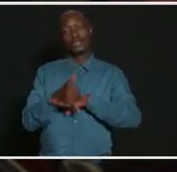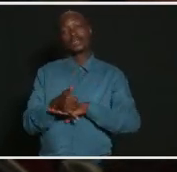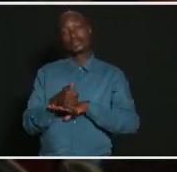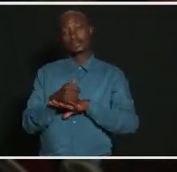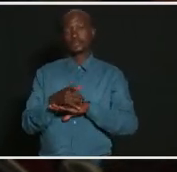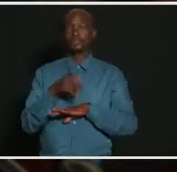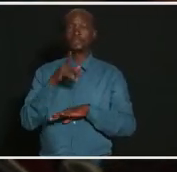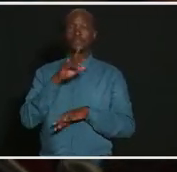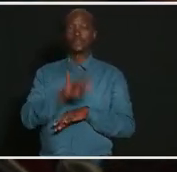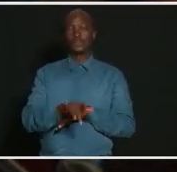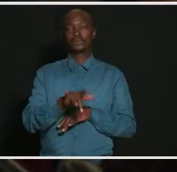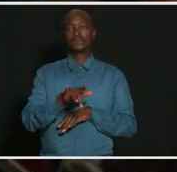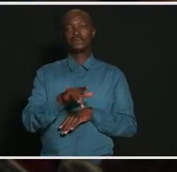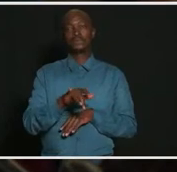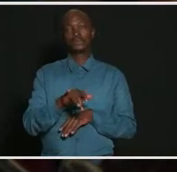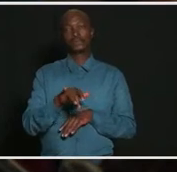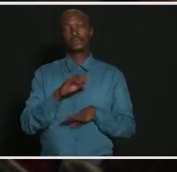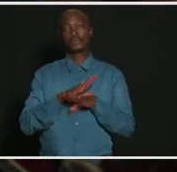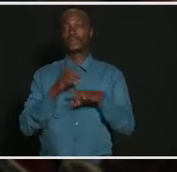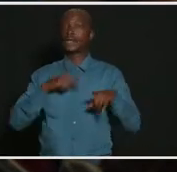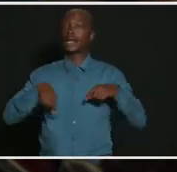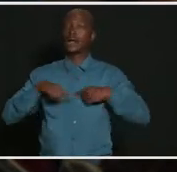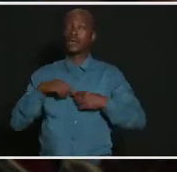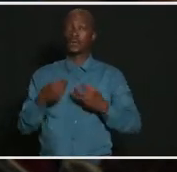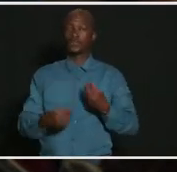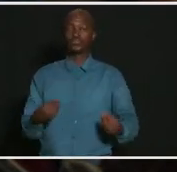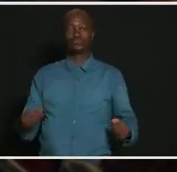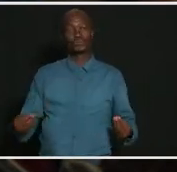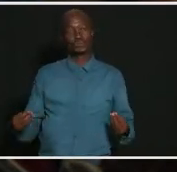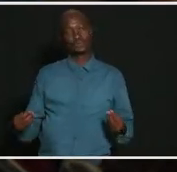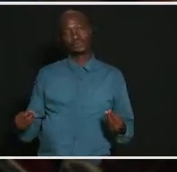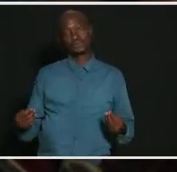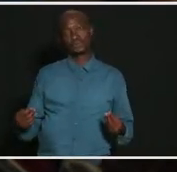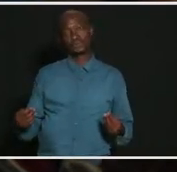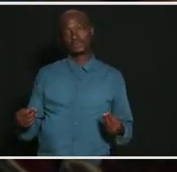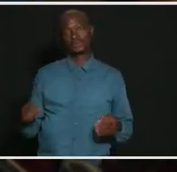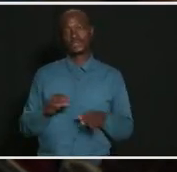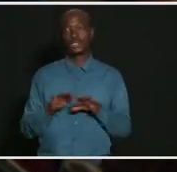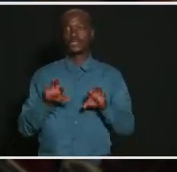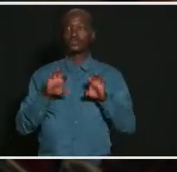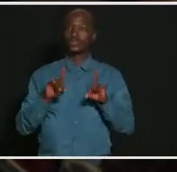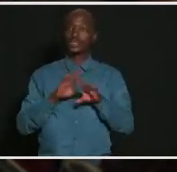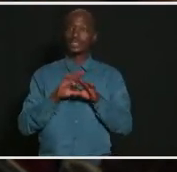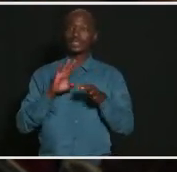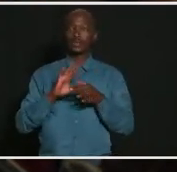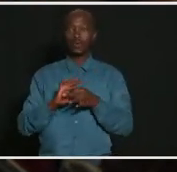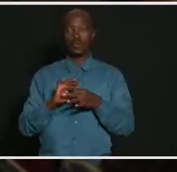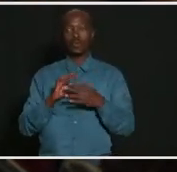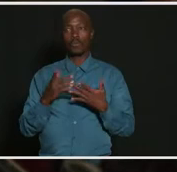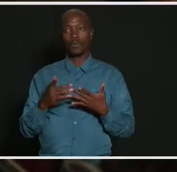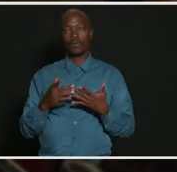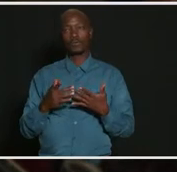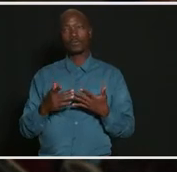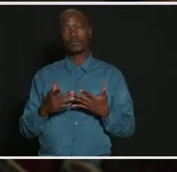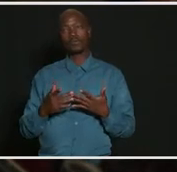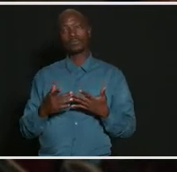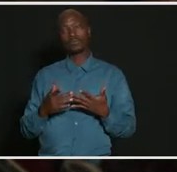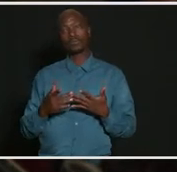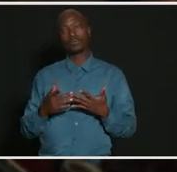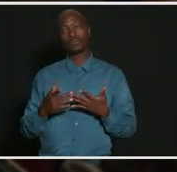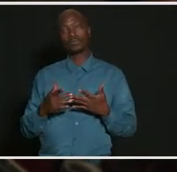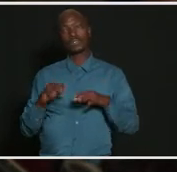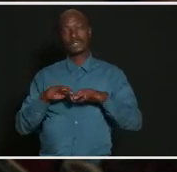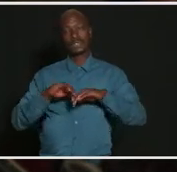it isn't that our children are educated at home that they are being